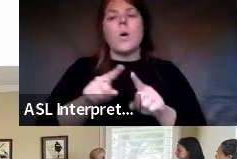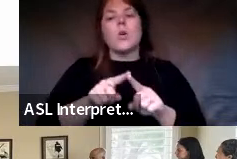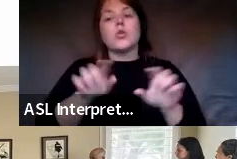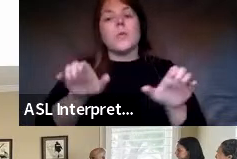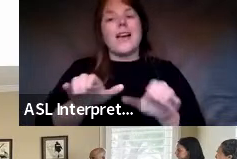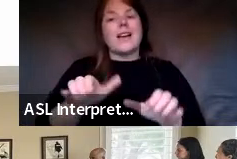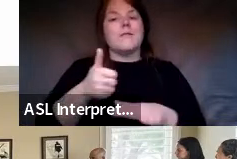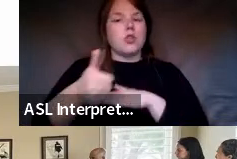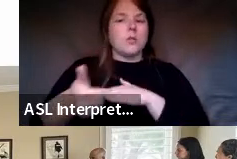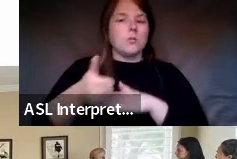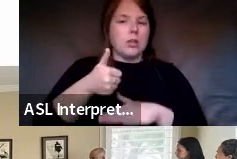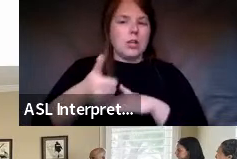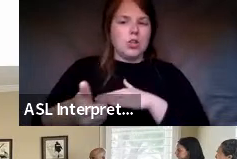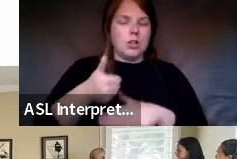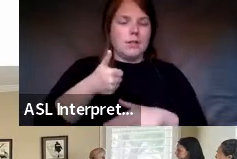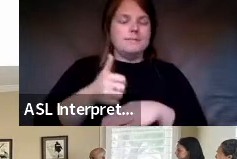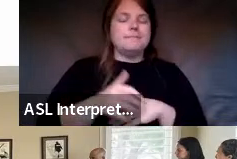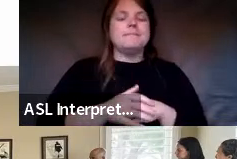transportation.